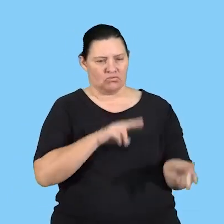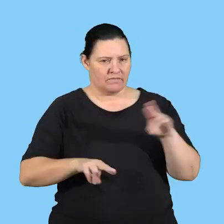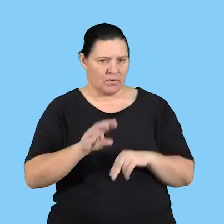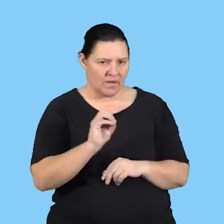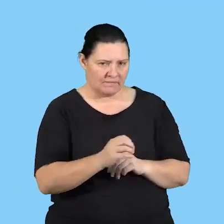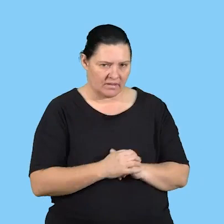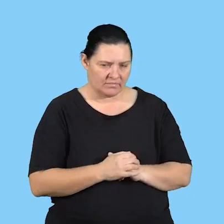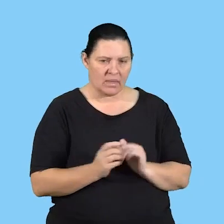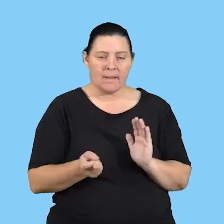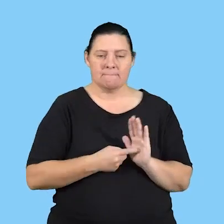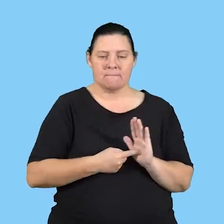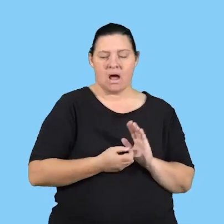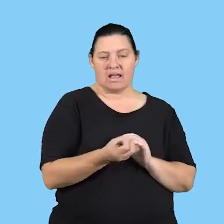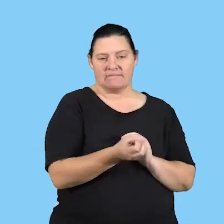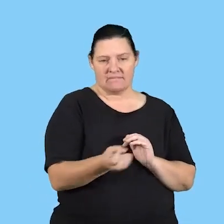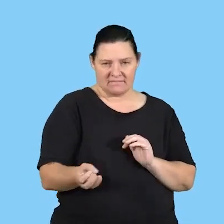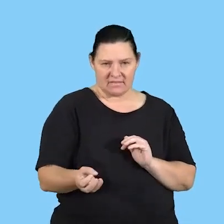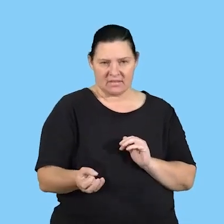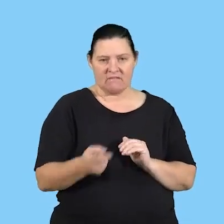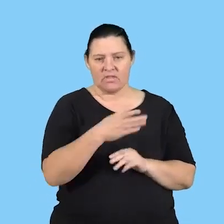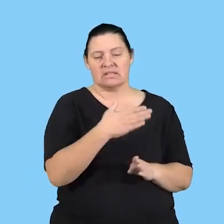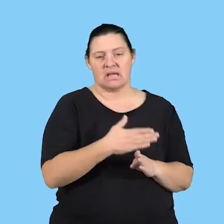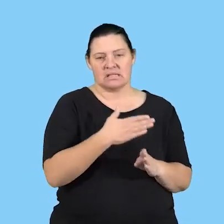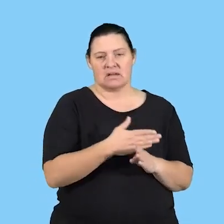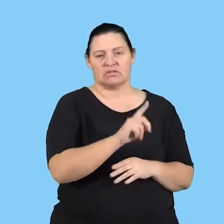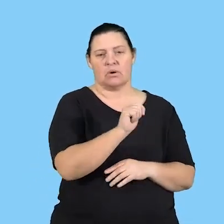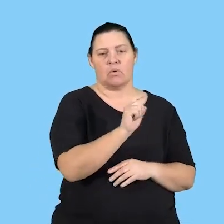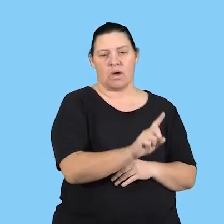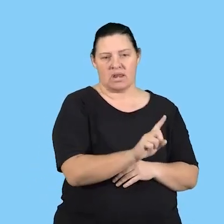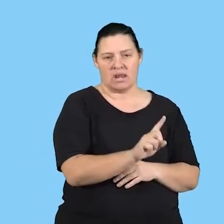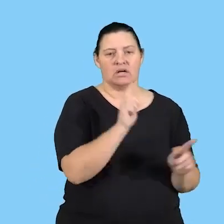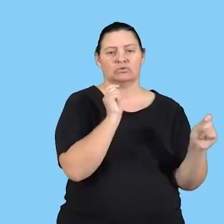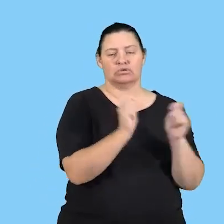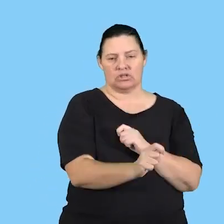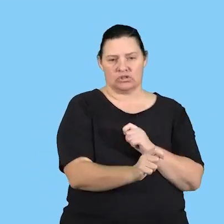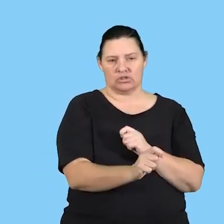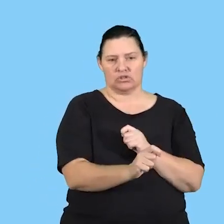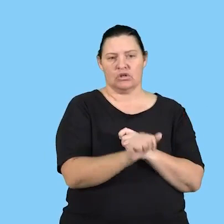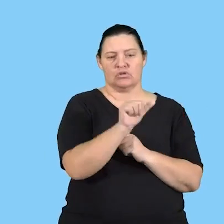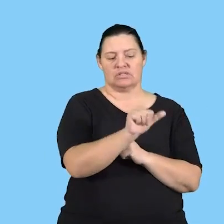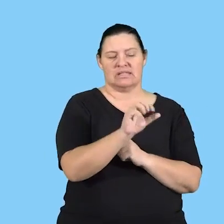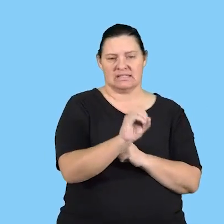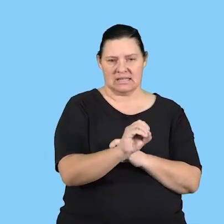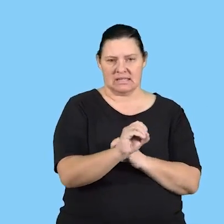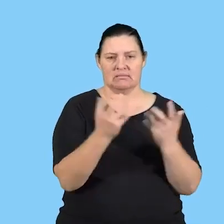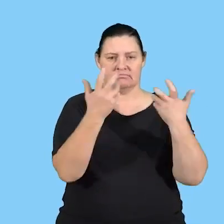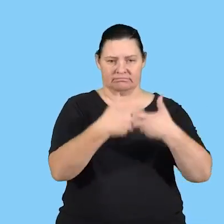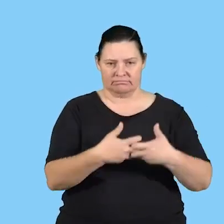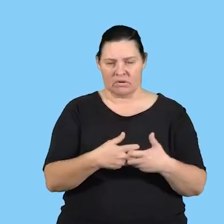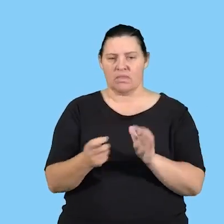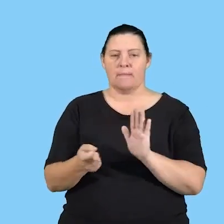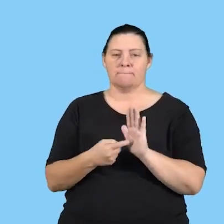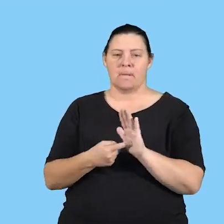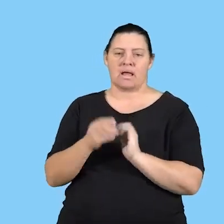reviewed. The mark allocation for that task in term 1 was changed to 60 to correspond with